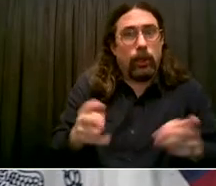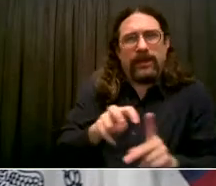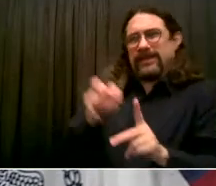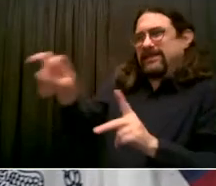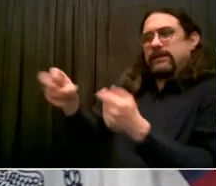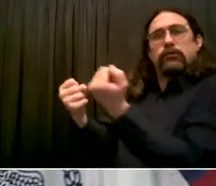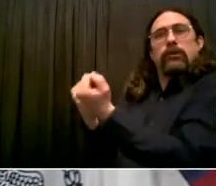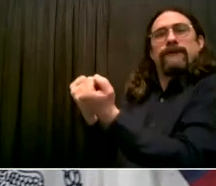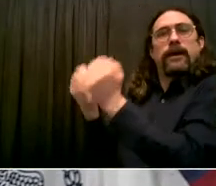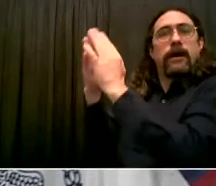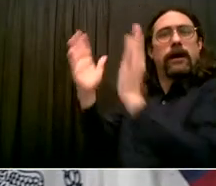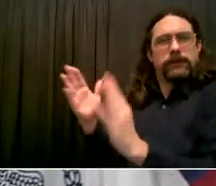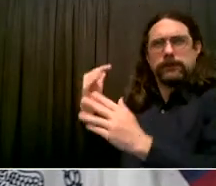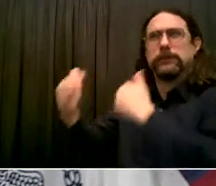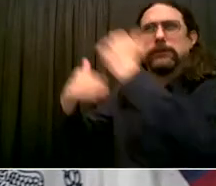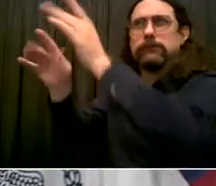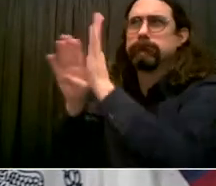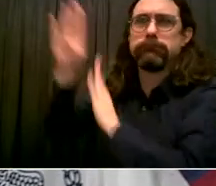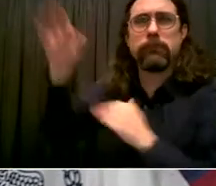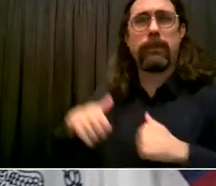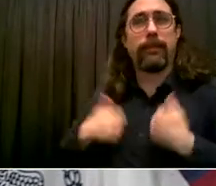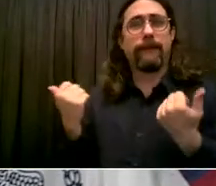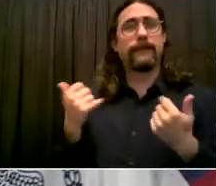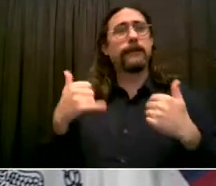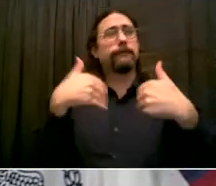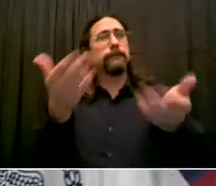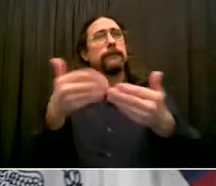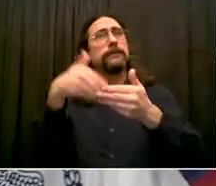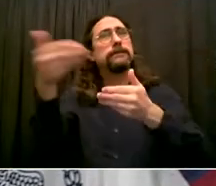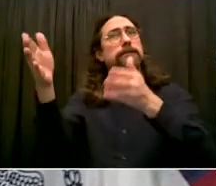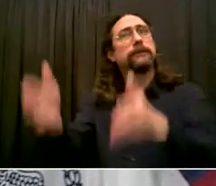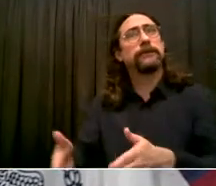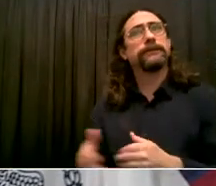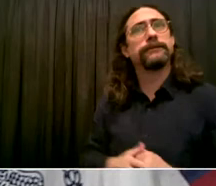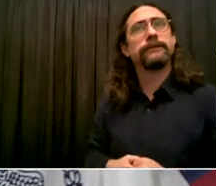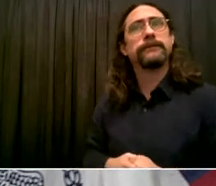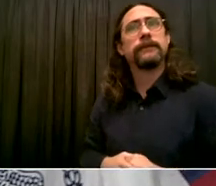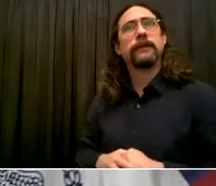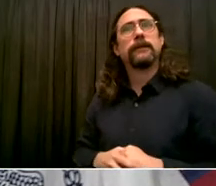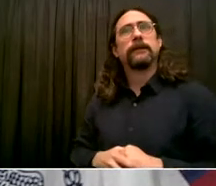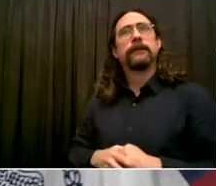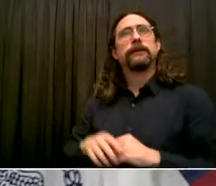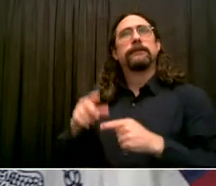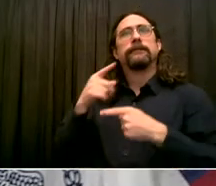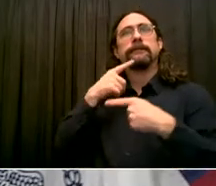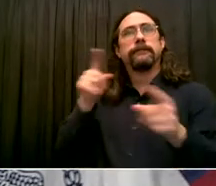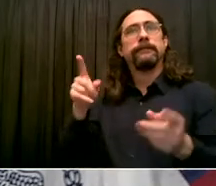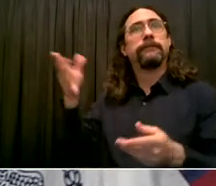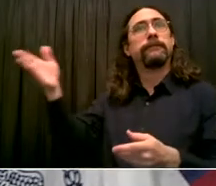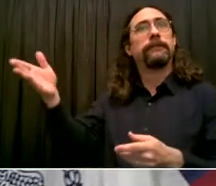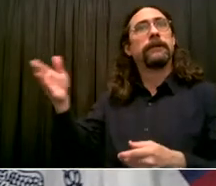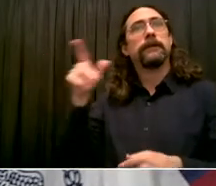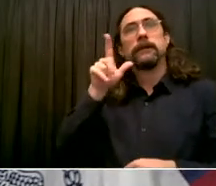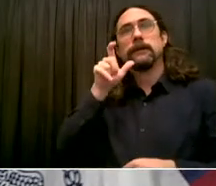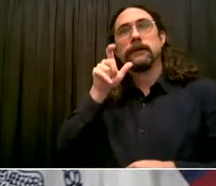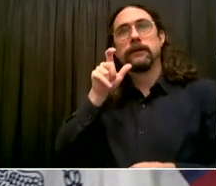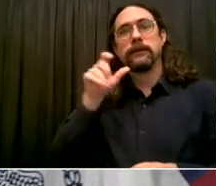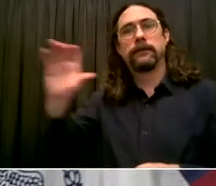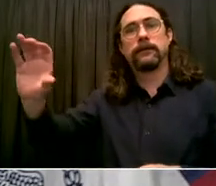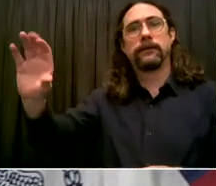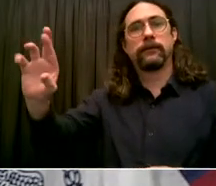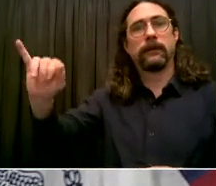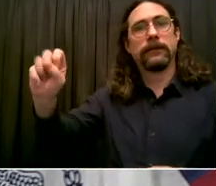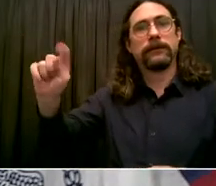the South Shore announcement. You know, you stole one of my questions. I was going to ask you about it. Kristen, look at the bright side. I saved you a question.